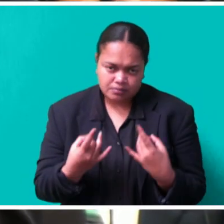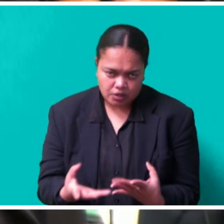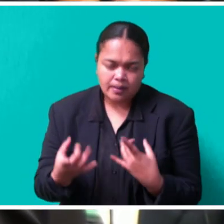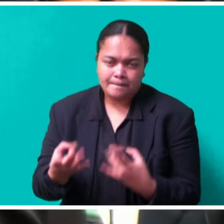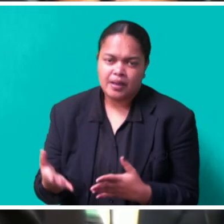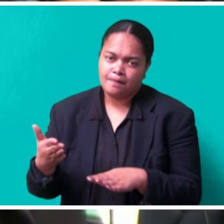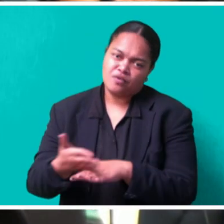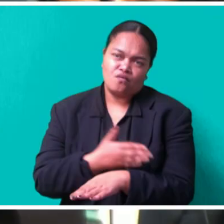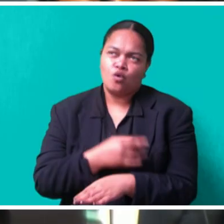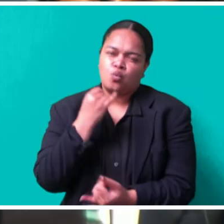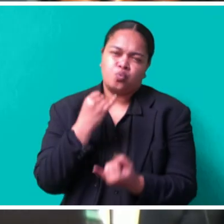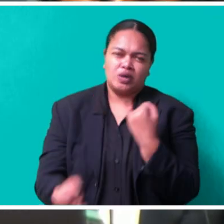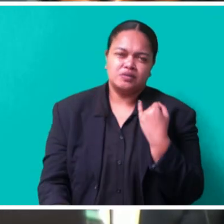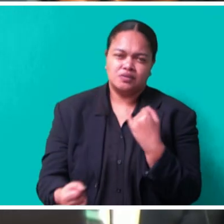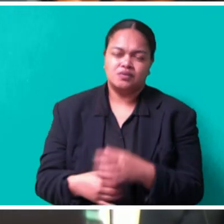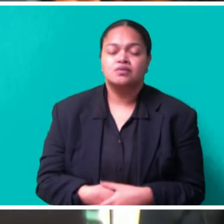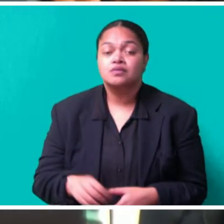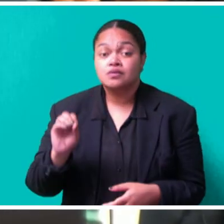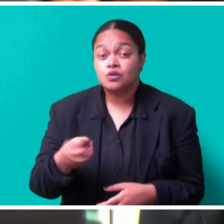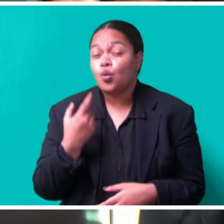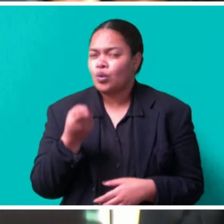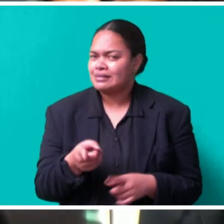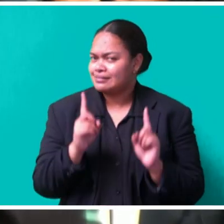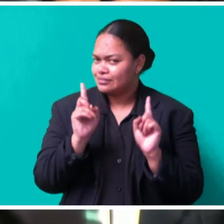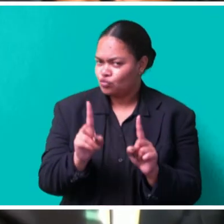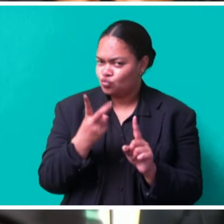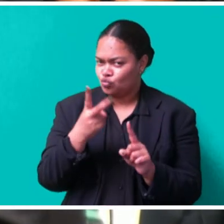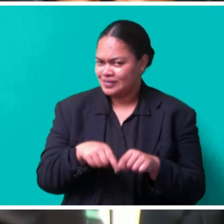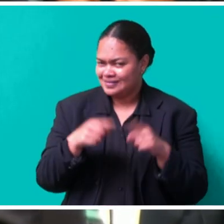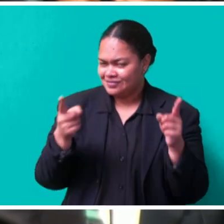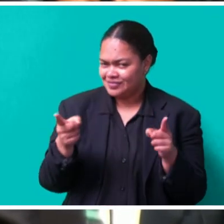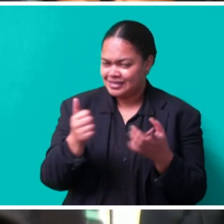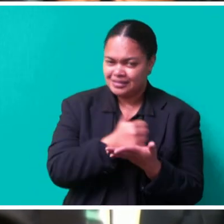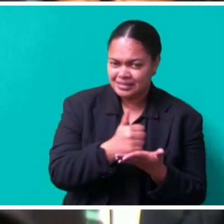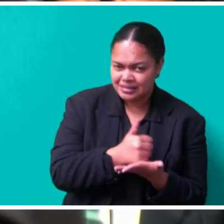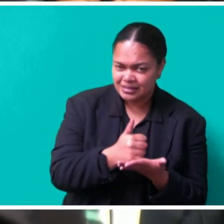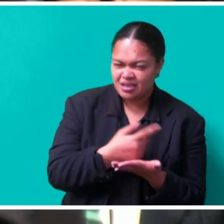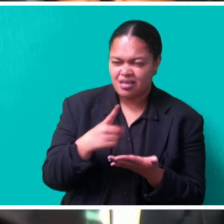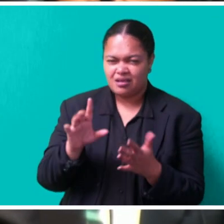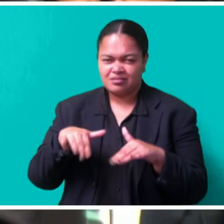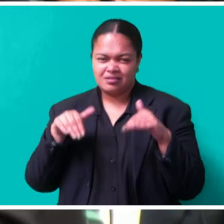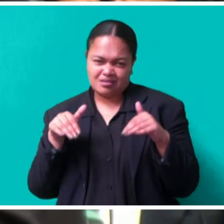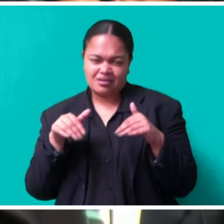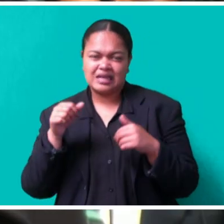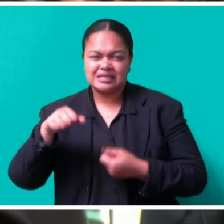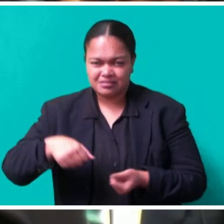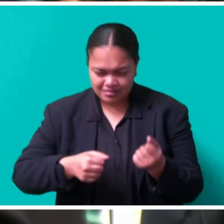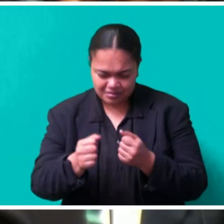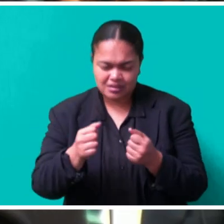escalates. This is the difference between reactive governance and strategic and anticipatory